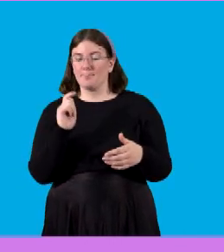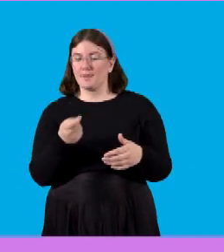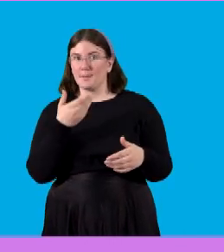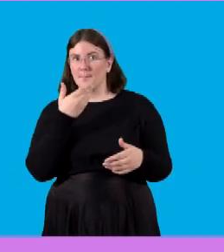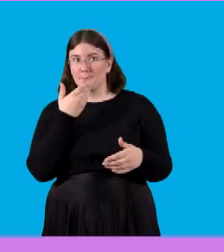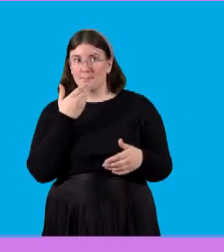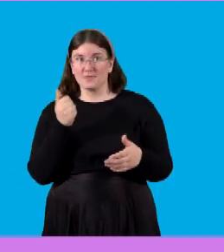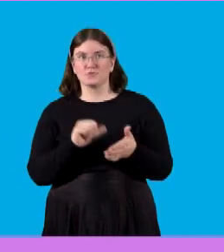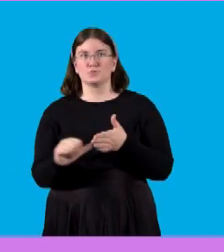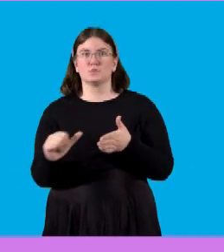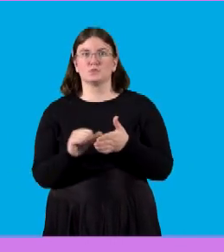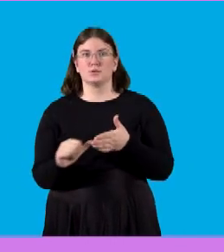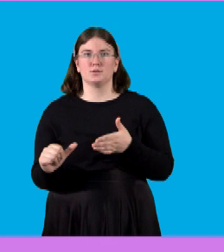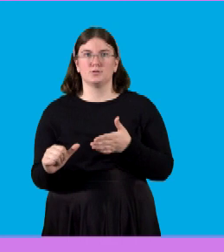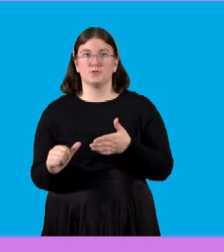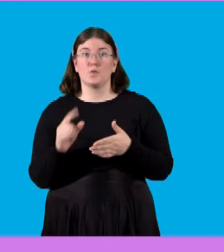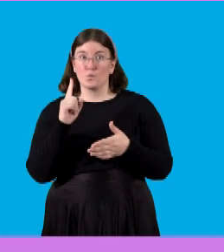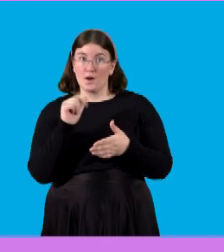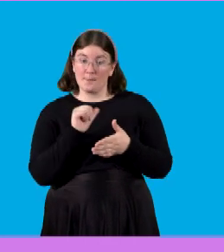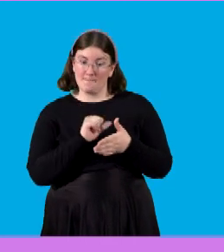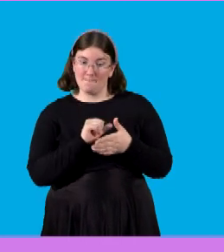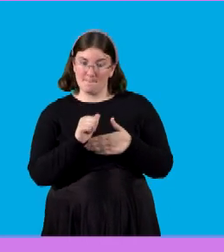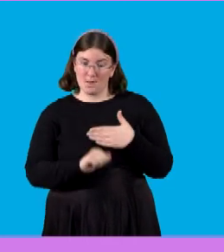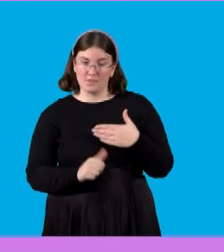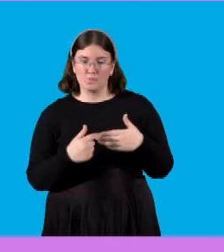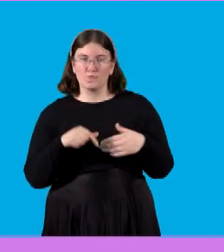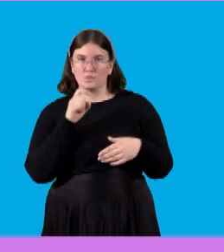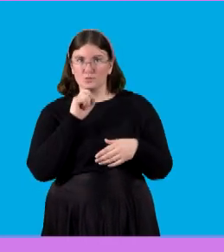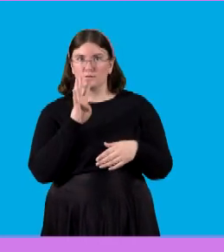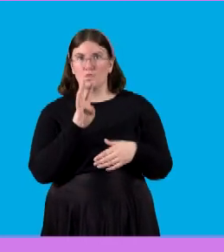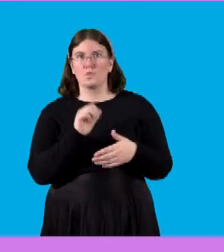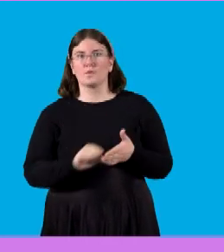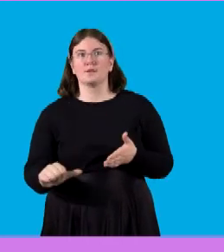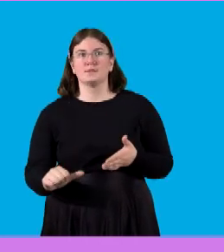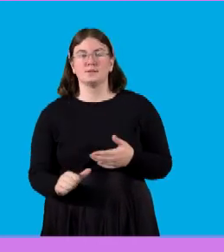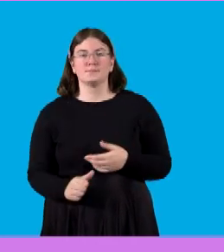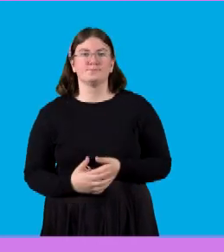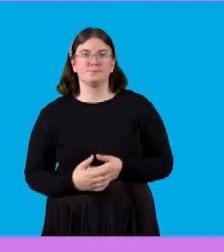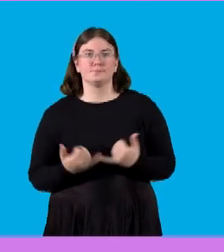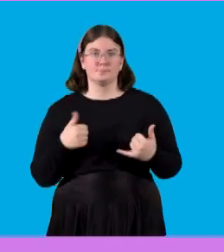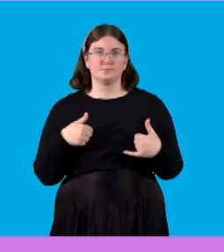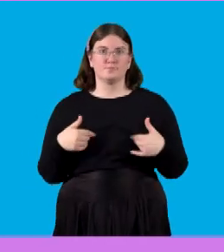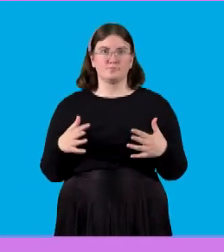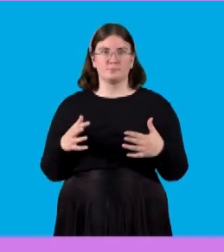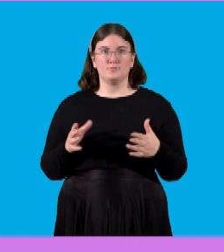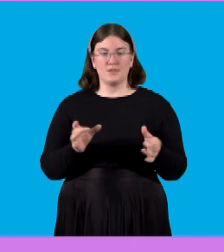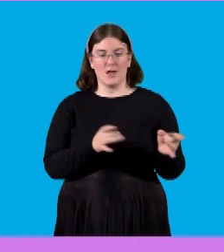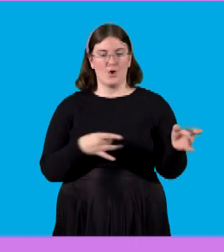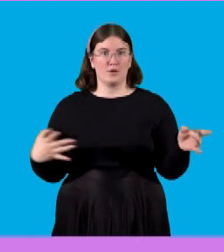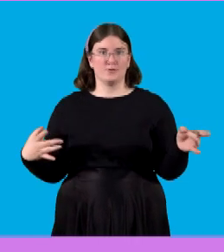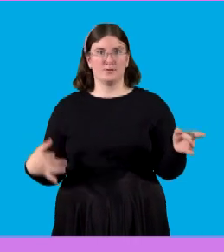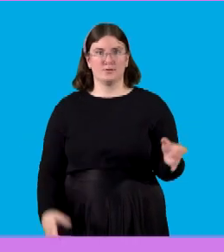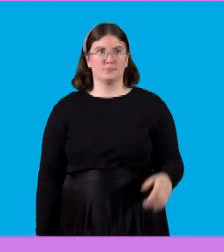note here that indicates for 1 month we're going to work with 4 weeks. Okay, so let's quickly break this up. I'll start with